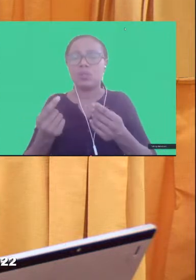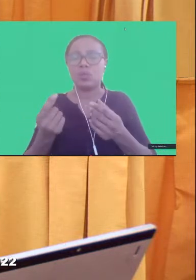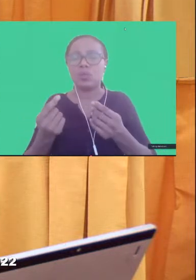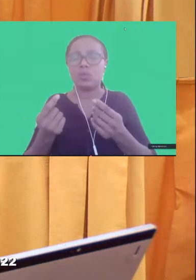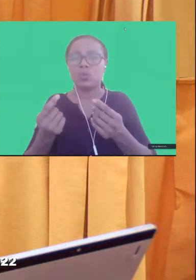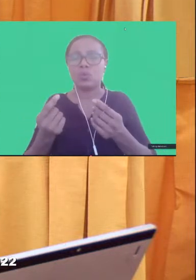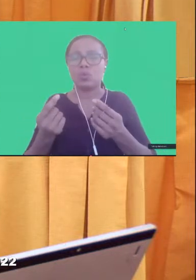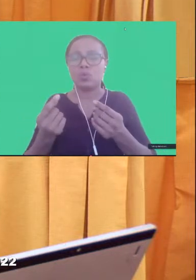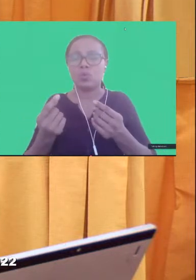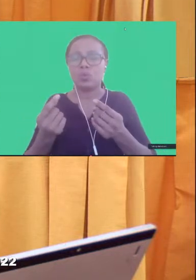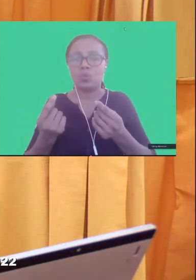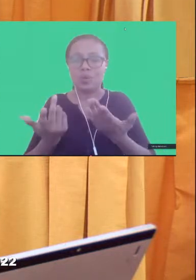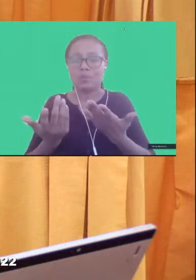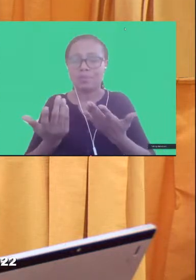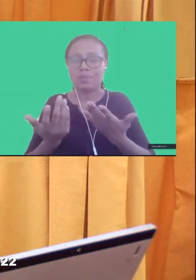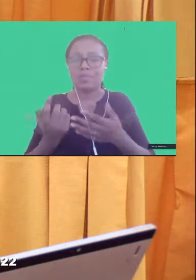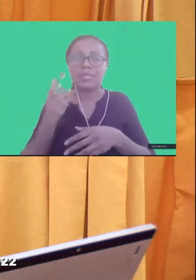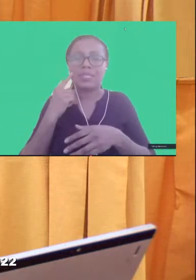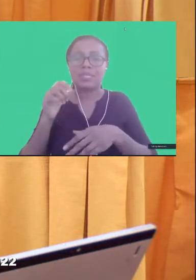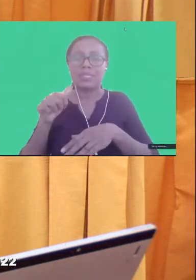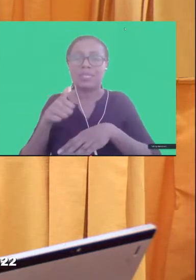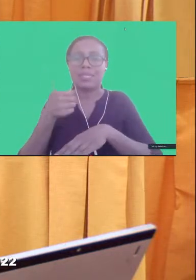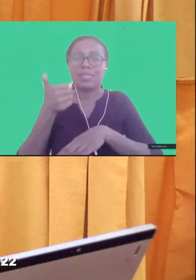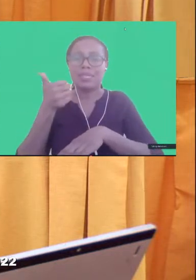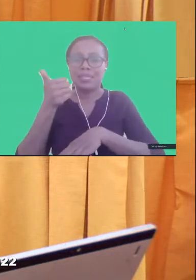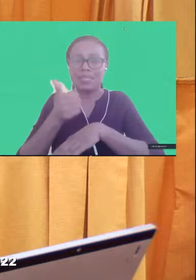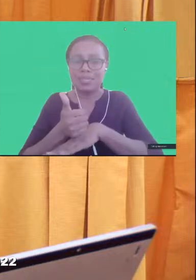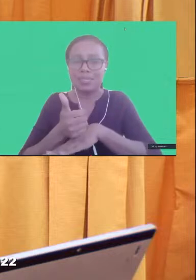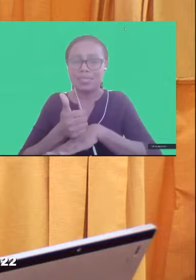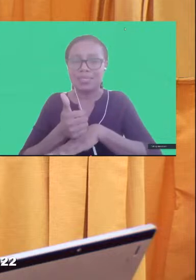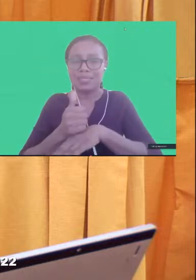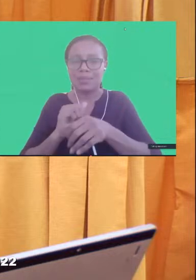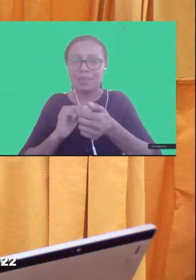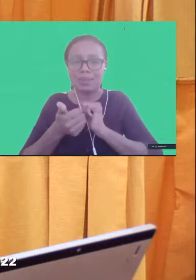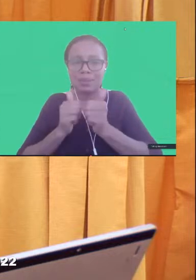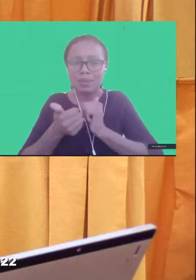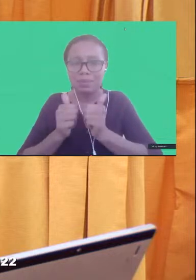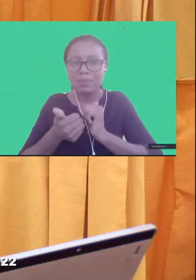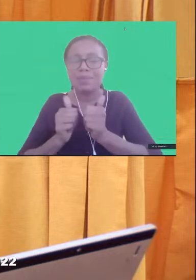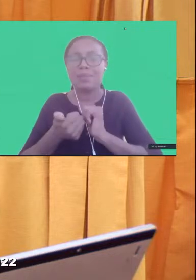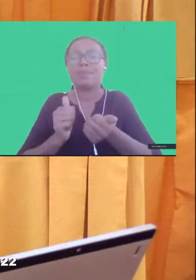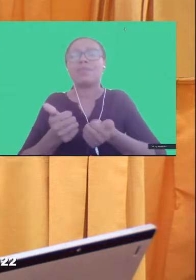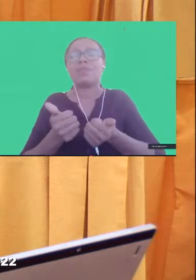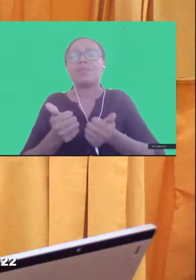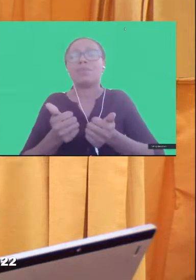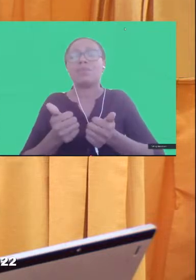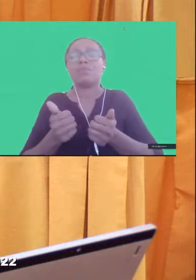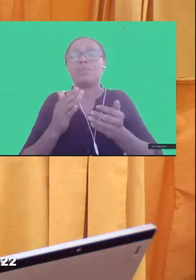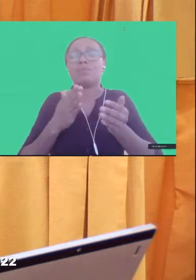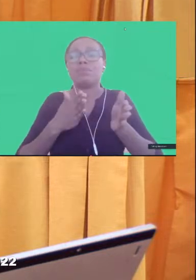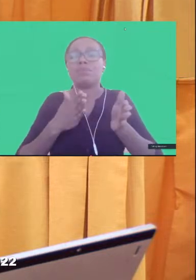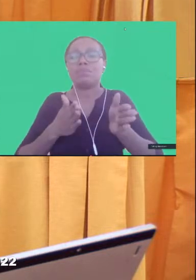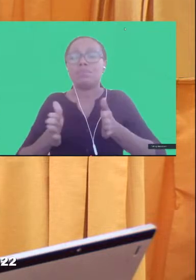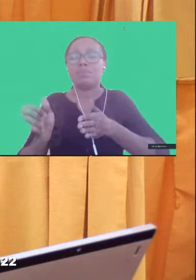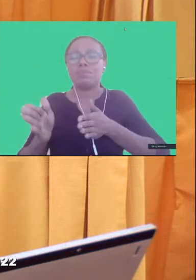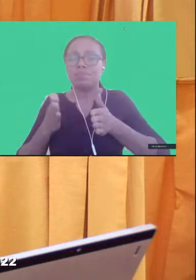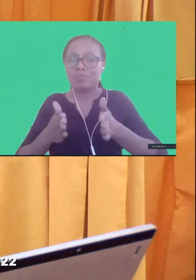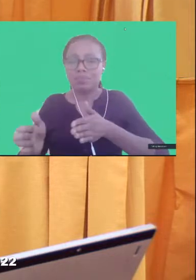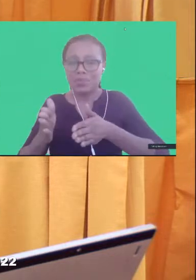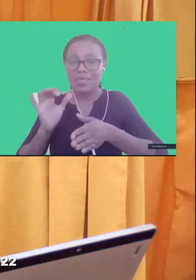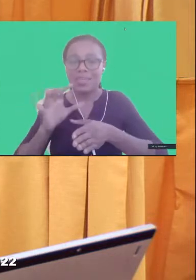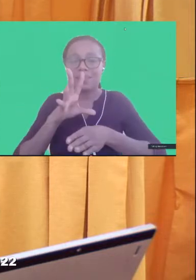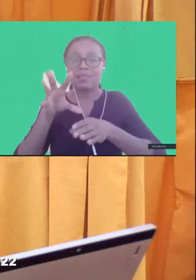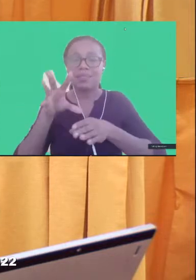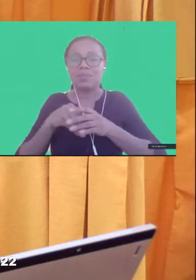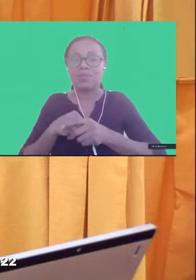process. So that is part of the 1.5 million. We also recognize, I spoke to the fact that the BLPC